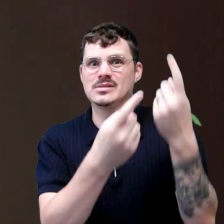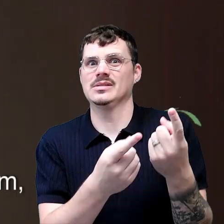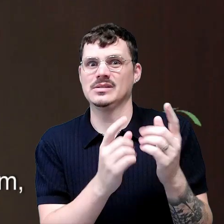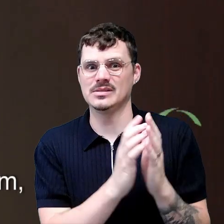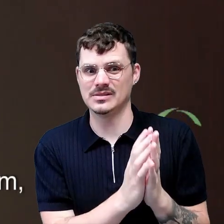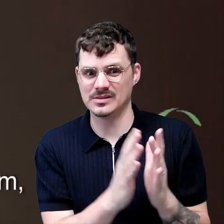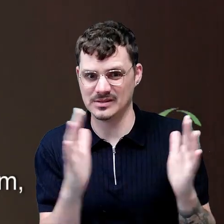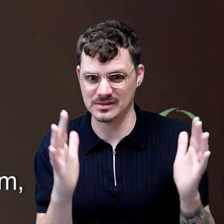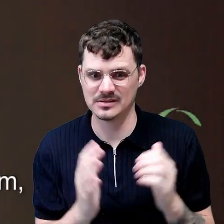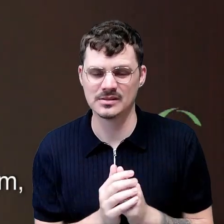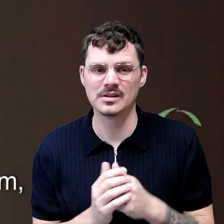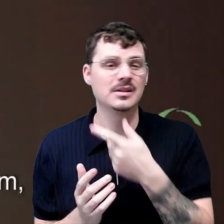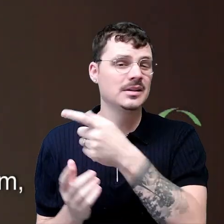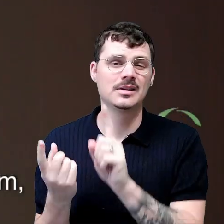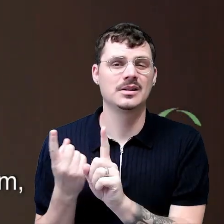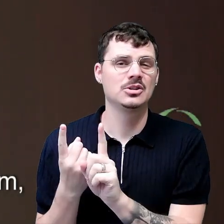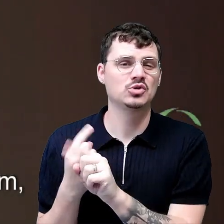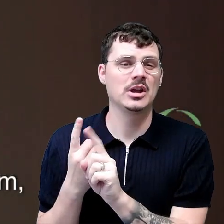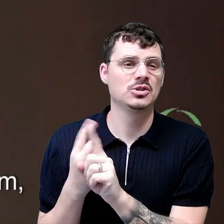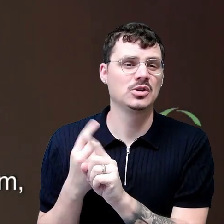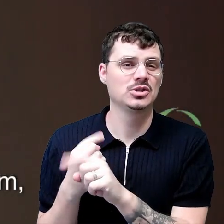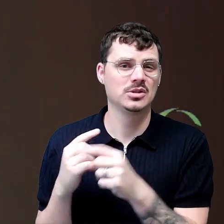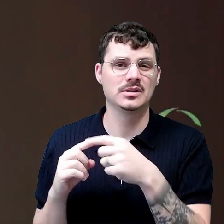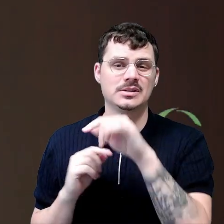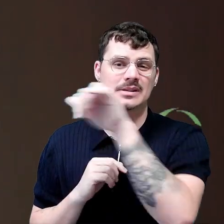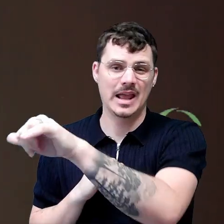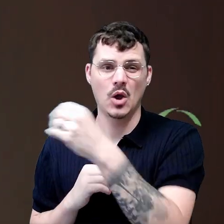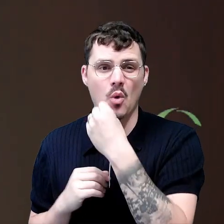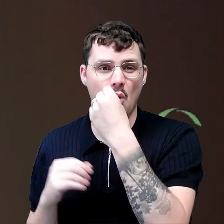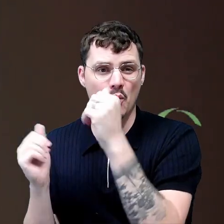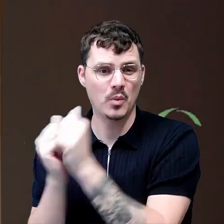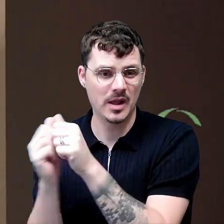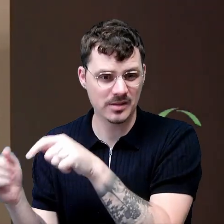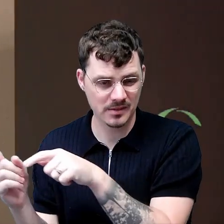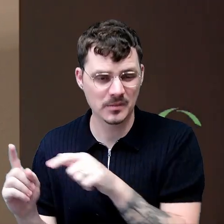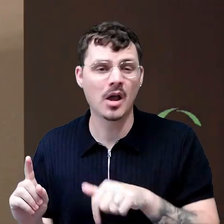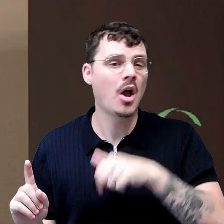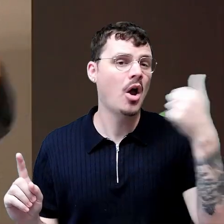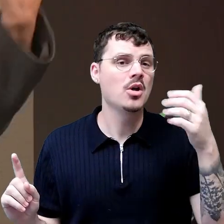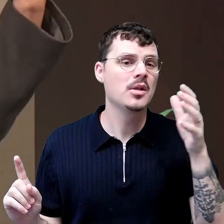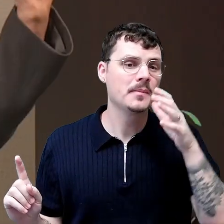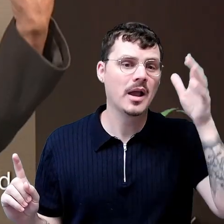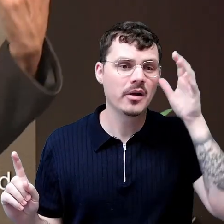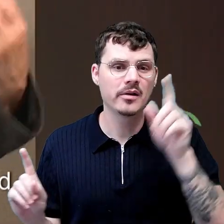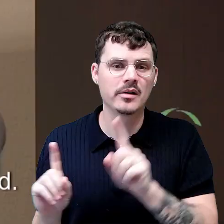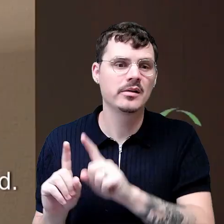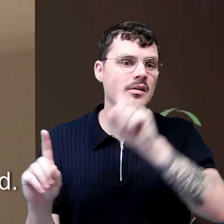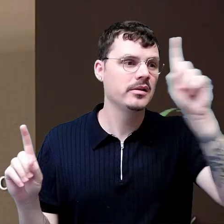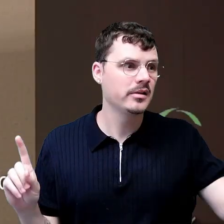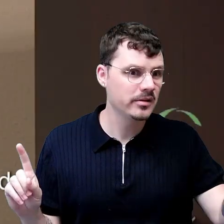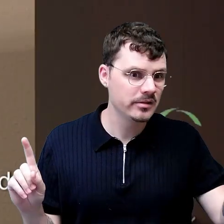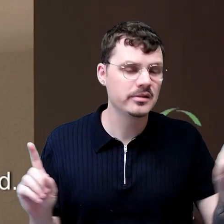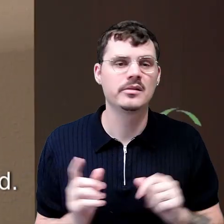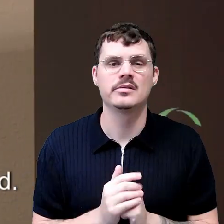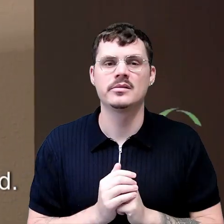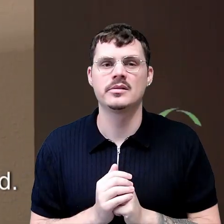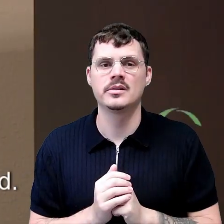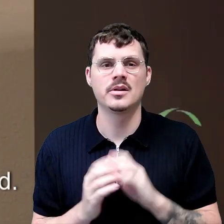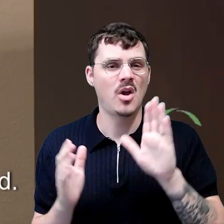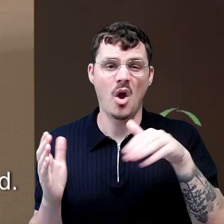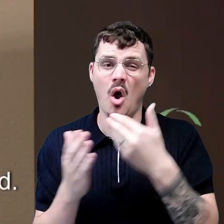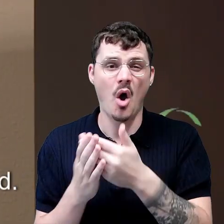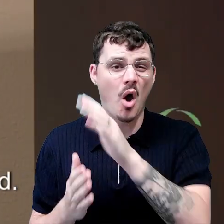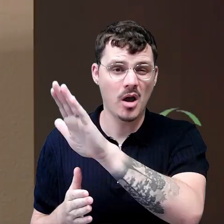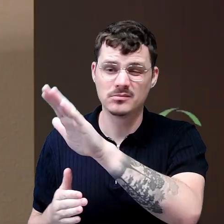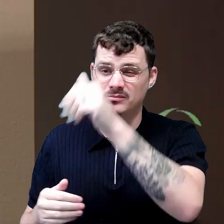They would trade off staying in the house with him, whereas the other parent would stay someplace else, and all his